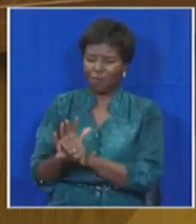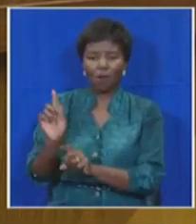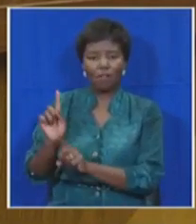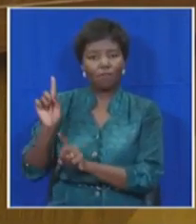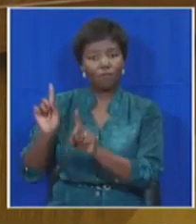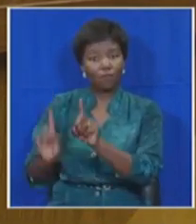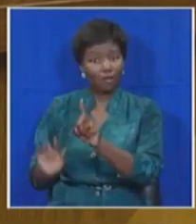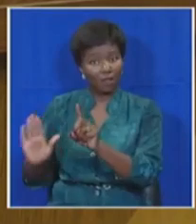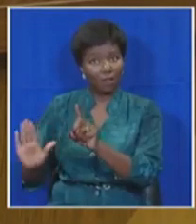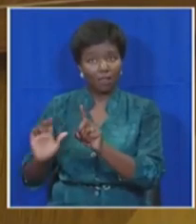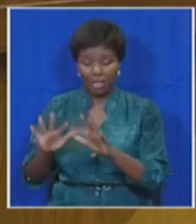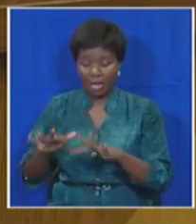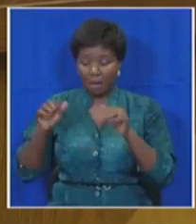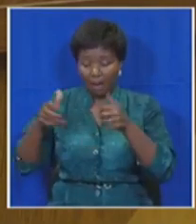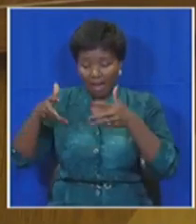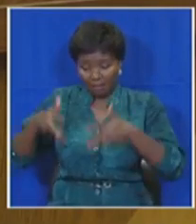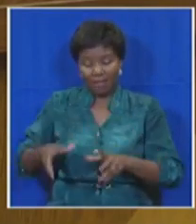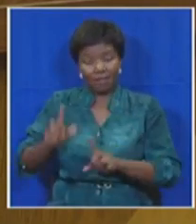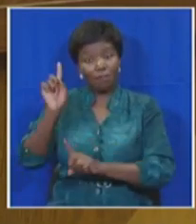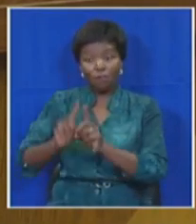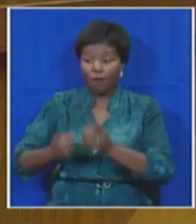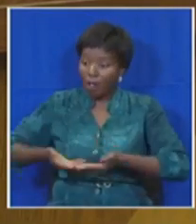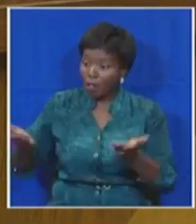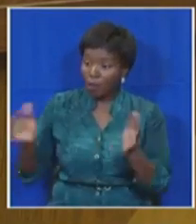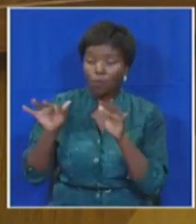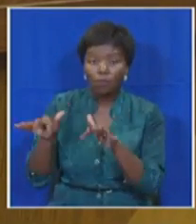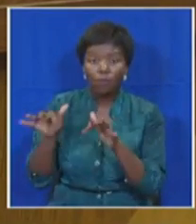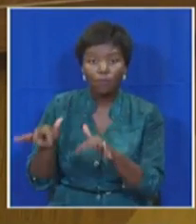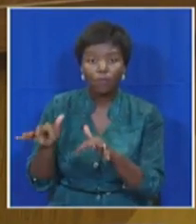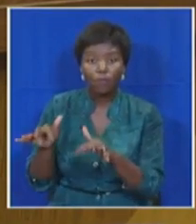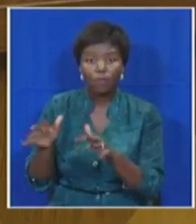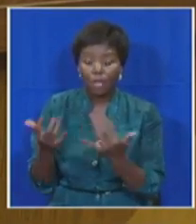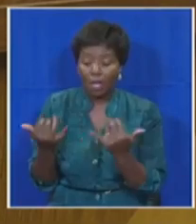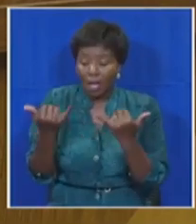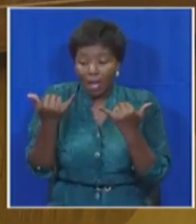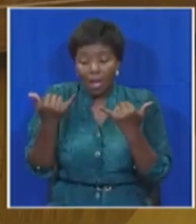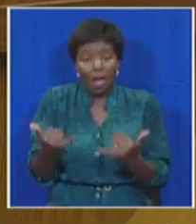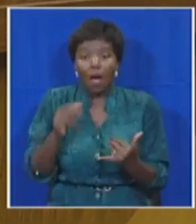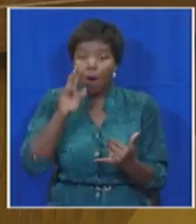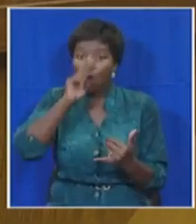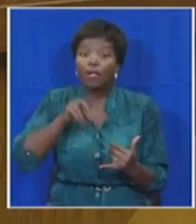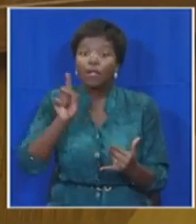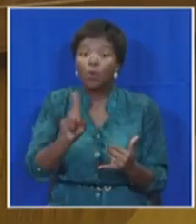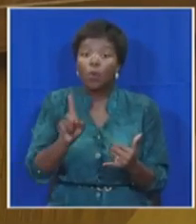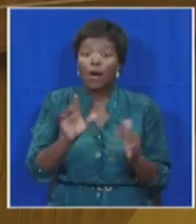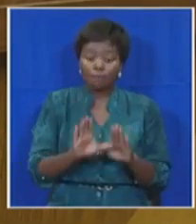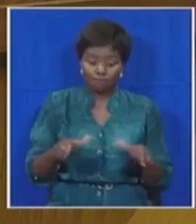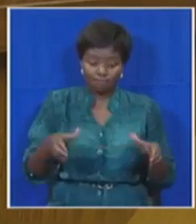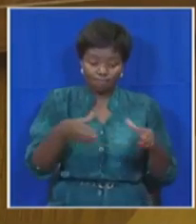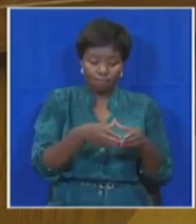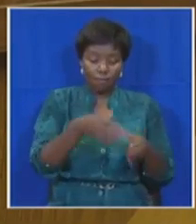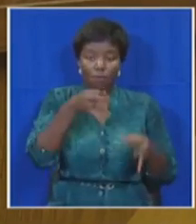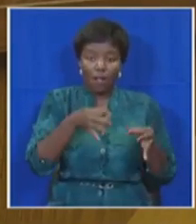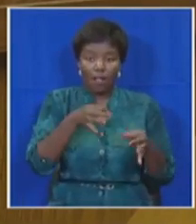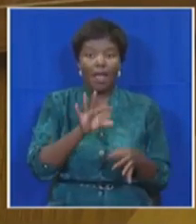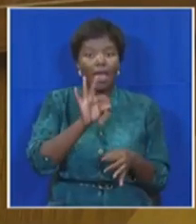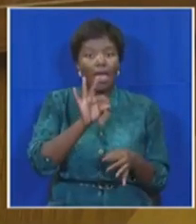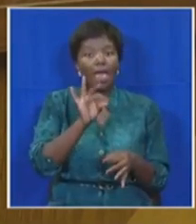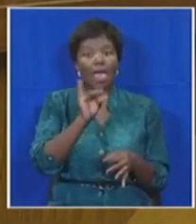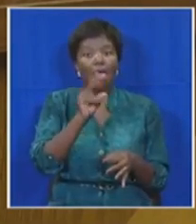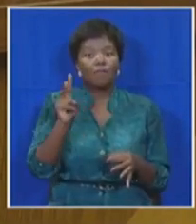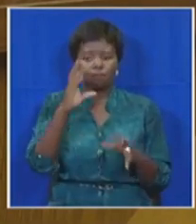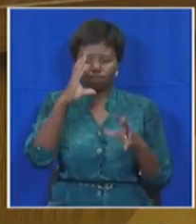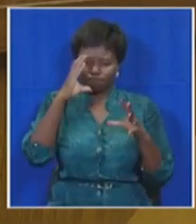This parliament has failed you. And what you need is a party that gets up every day and is obsessed